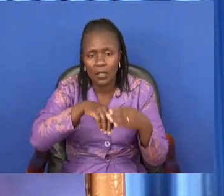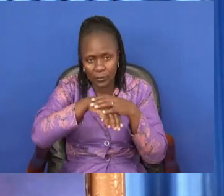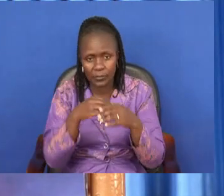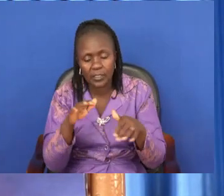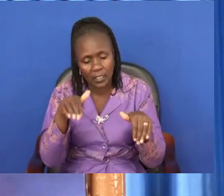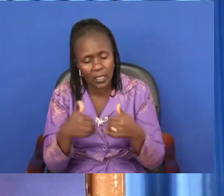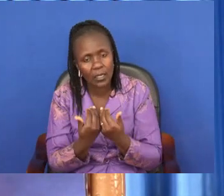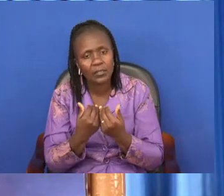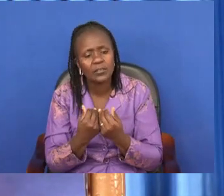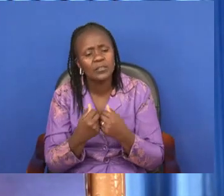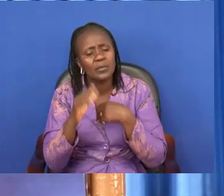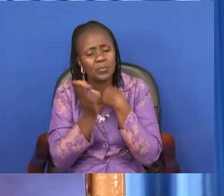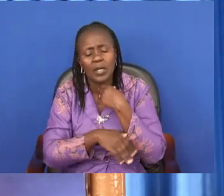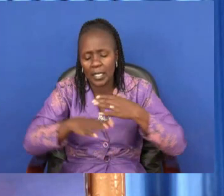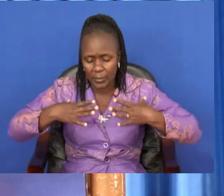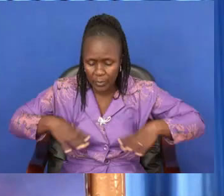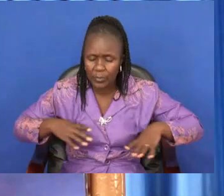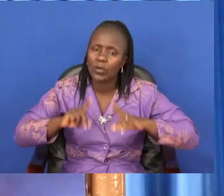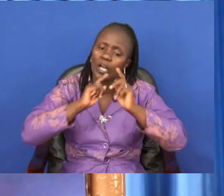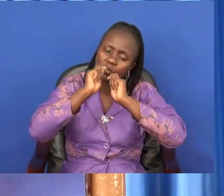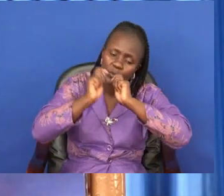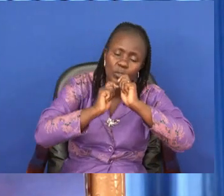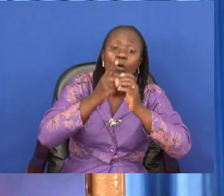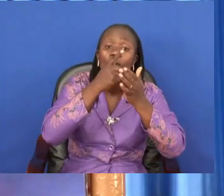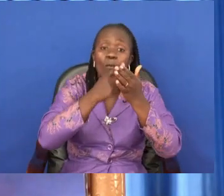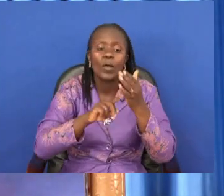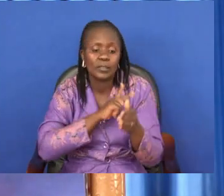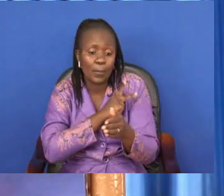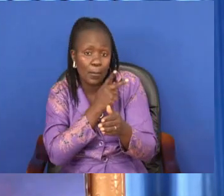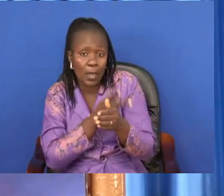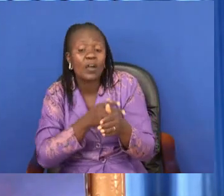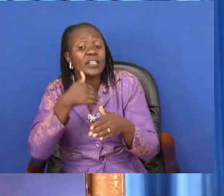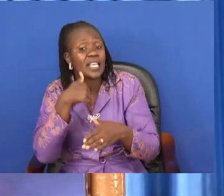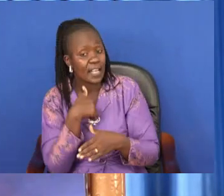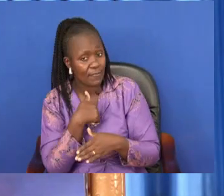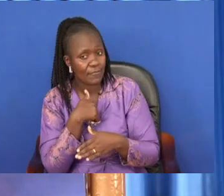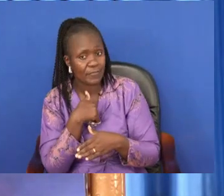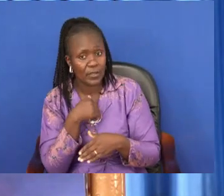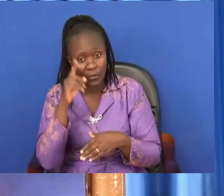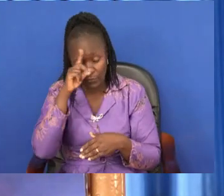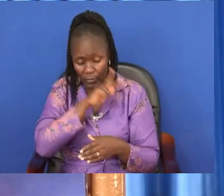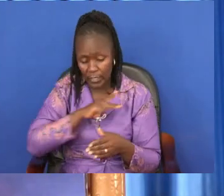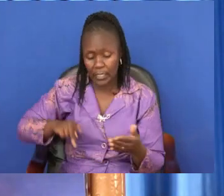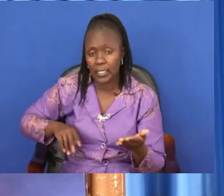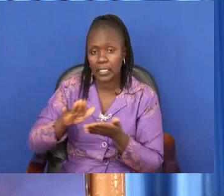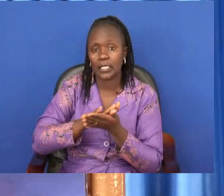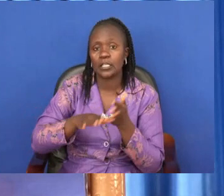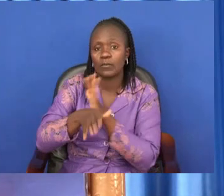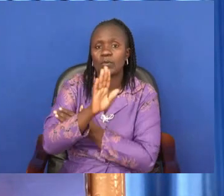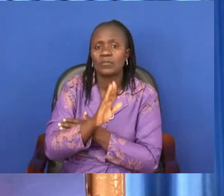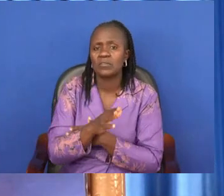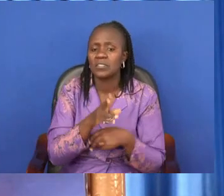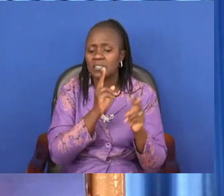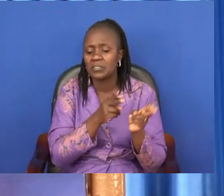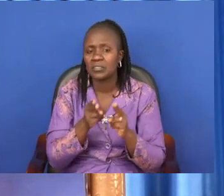only how these arrogant people are talking, but what power they have. For the kingdom of God is not a